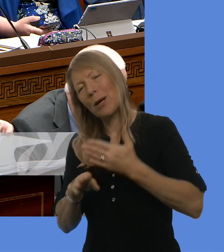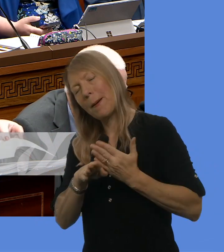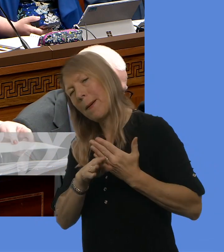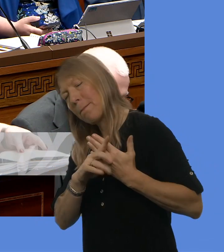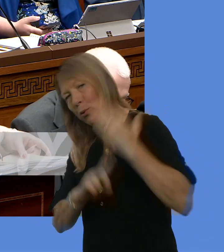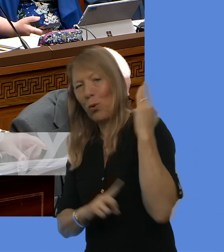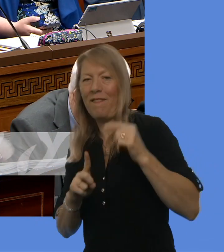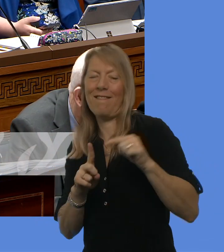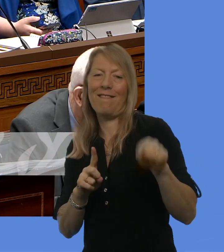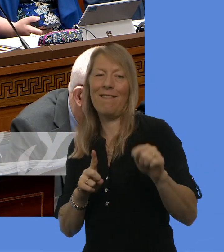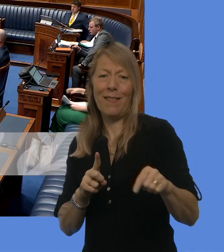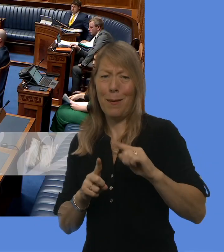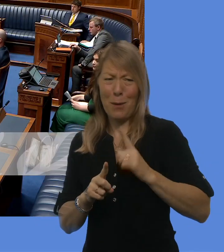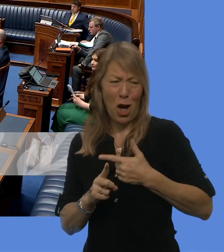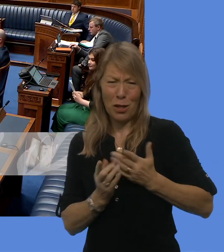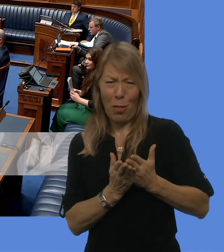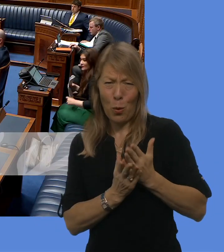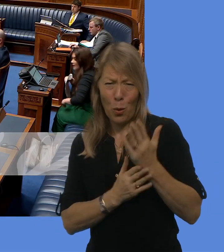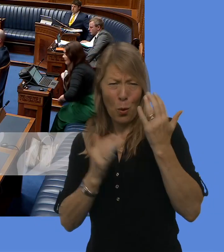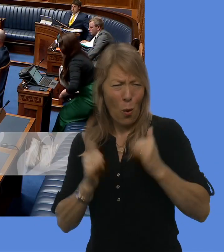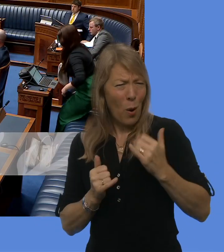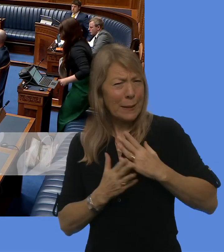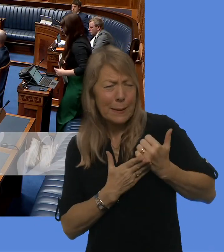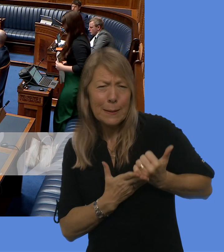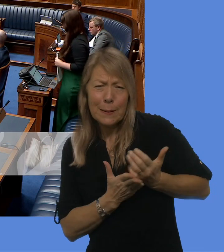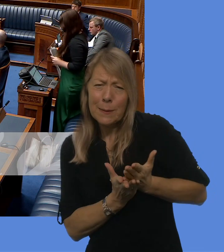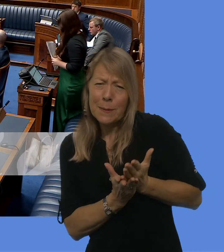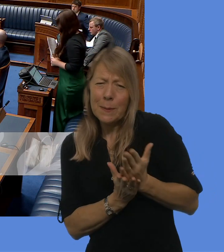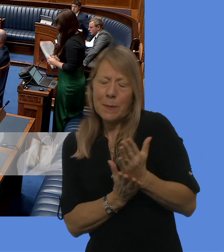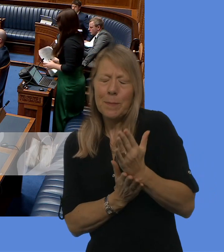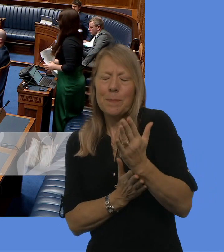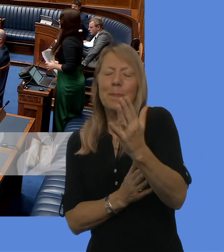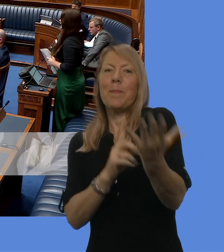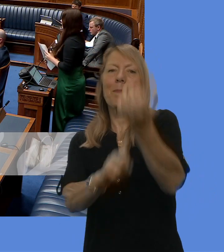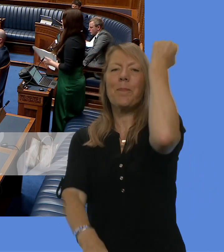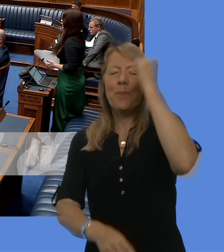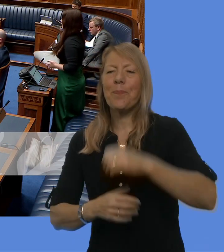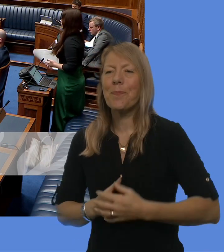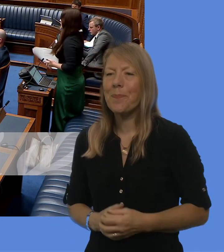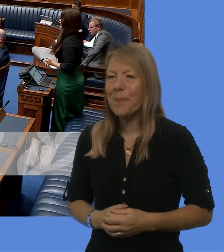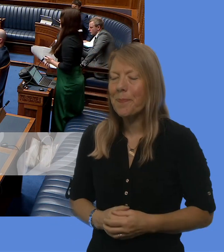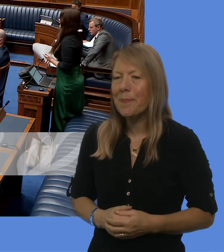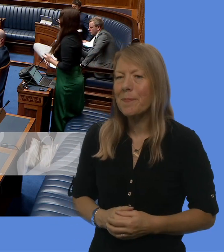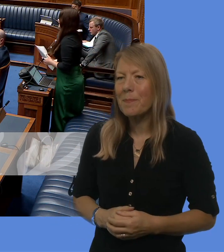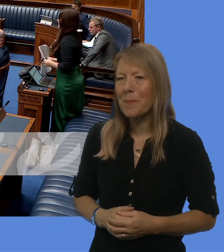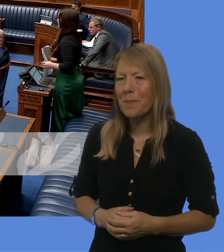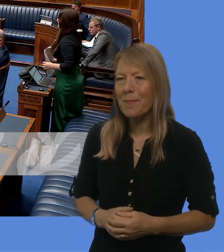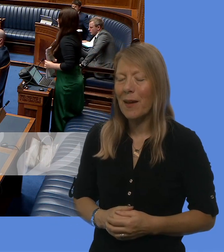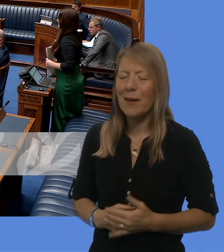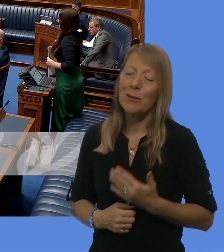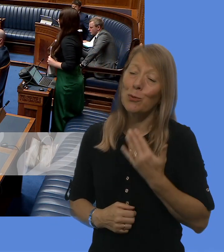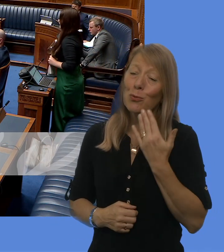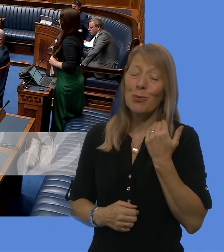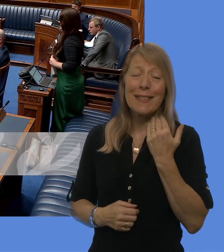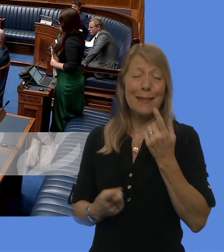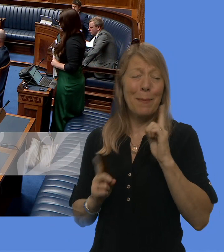the conclusion of their cases. Ms. Hunter. Thank you, Mr. Speaker. Minister, recently I met with a fantastic sexual offences